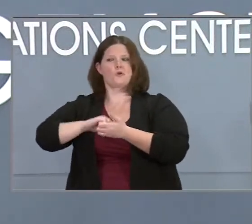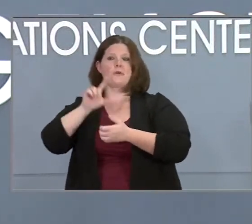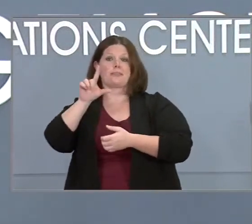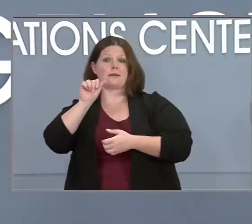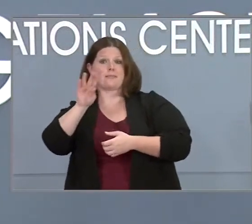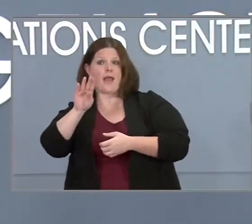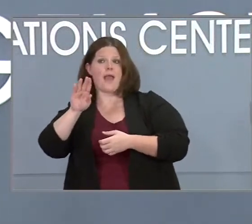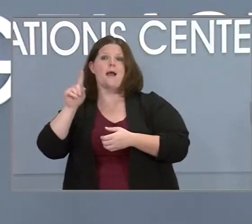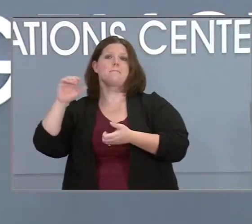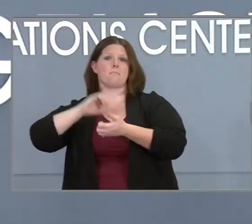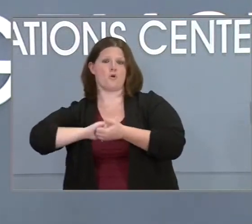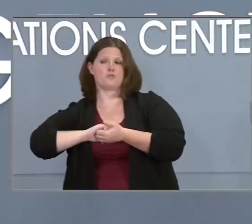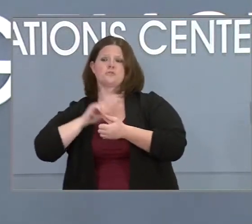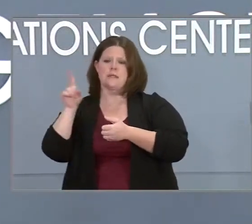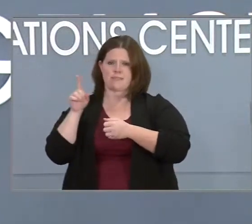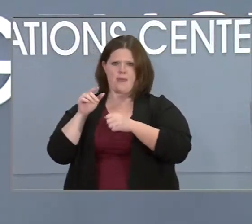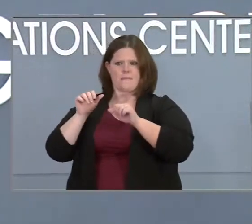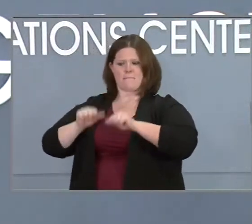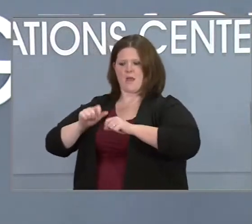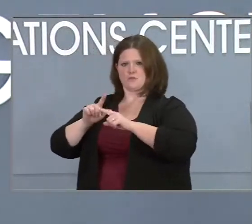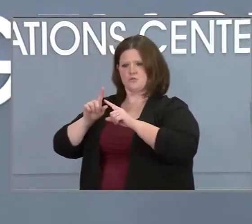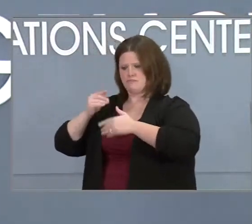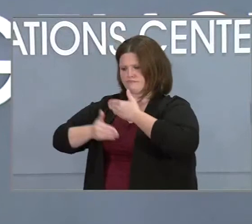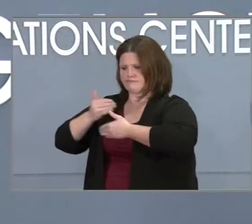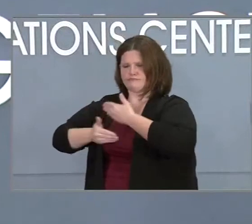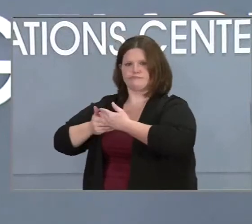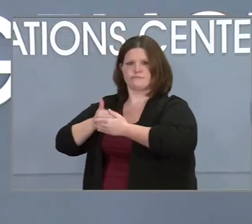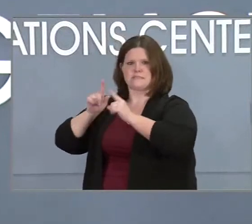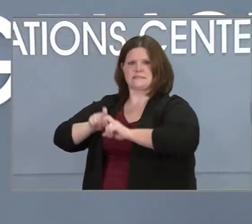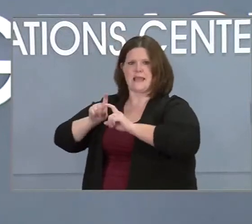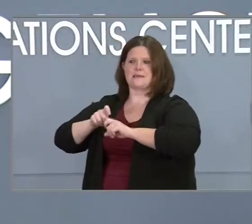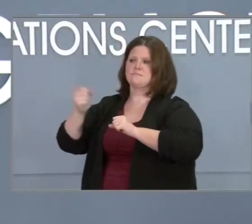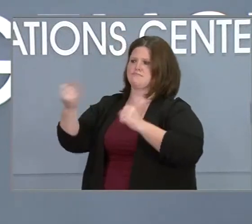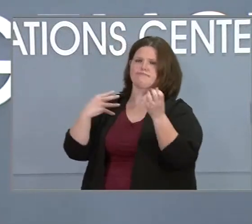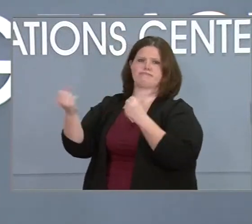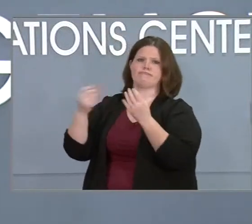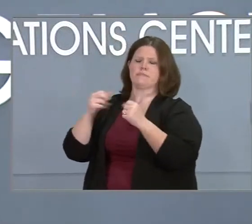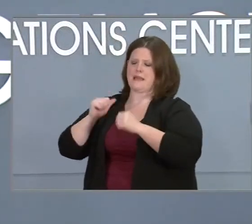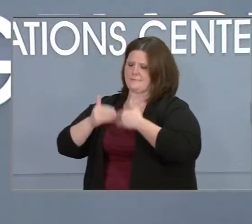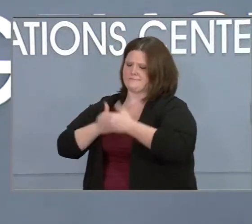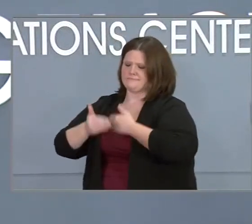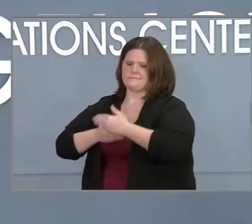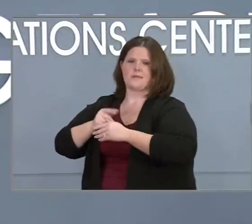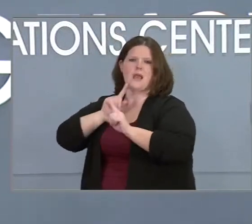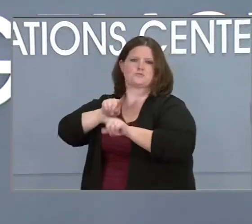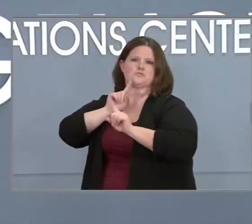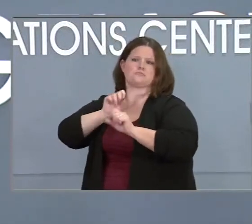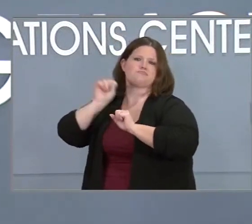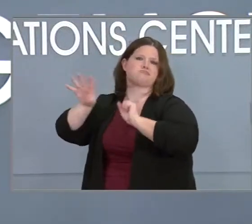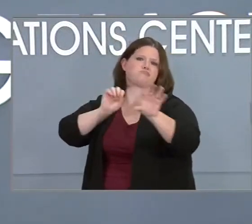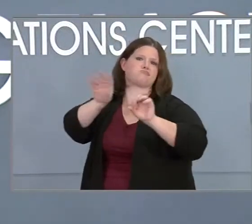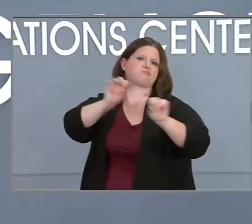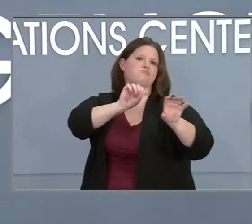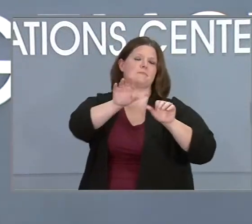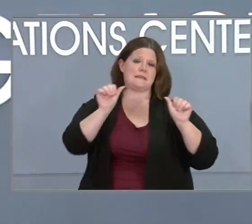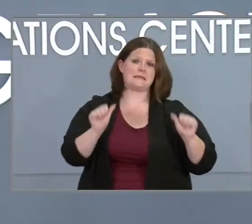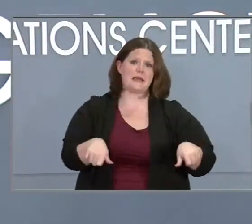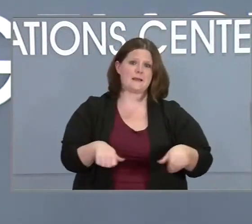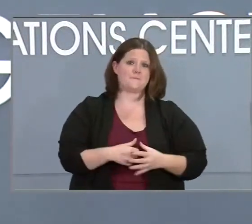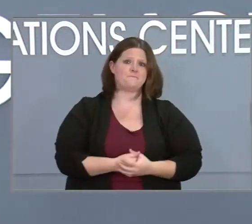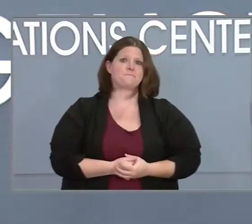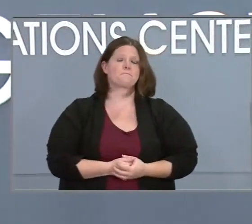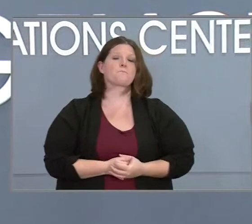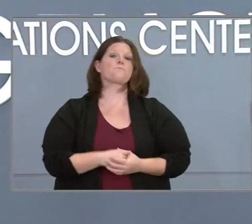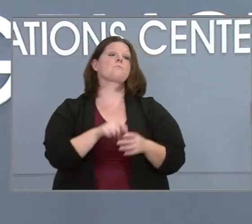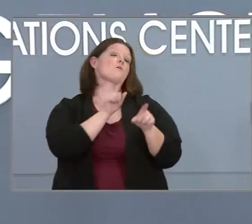that have really built up their capacity and can even handle more capacity to do lab tests, which is great. I'd also mention that there are